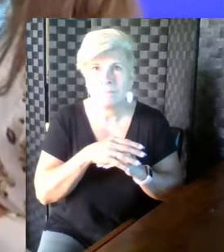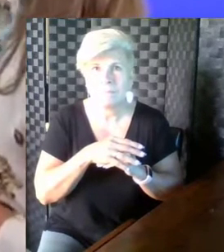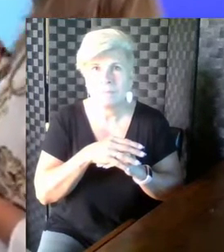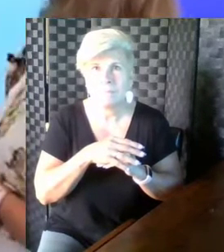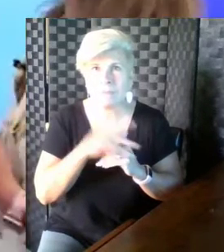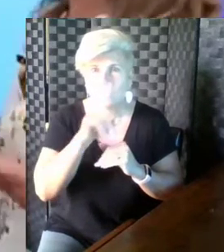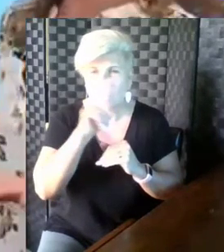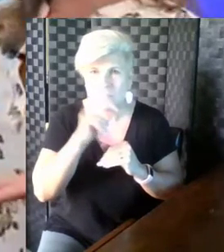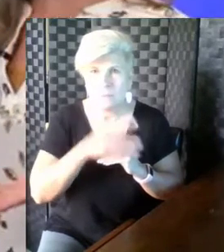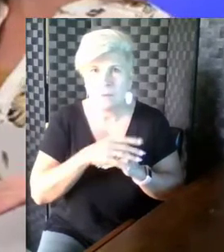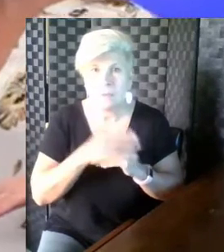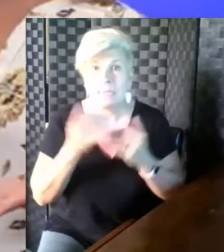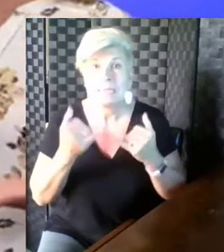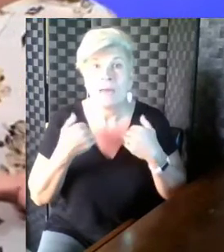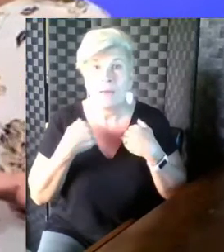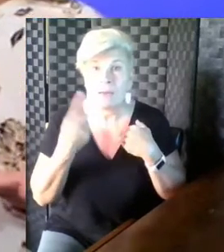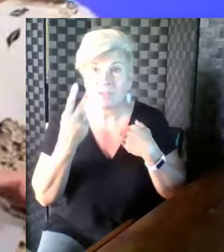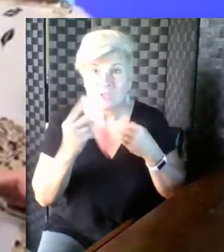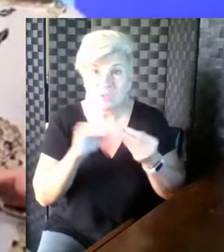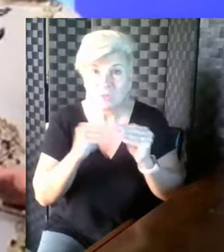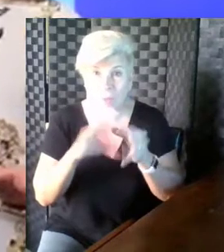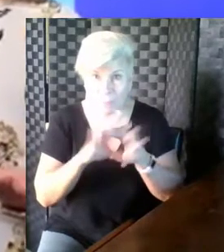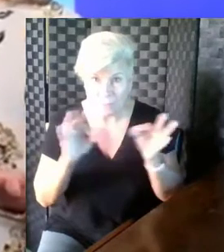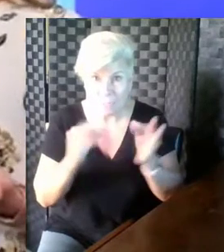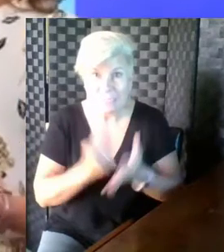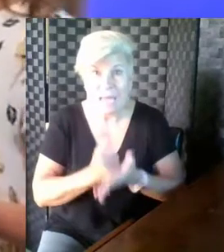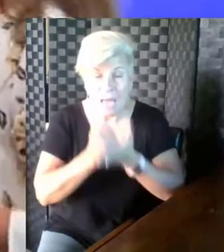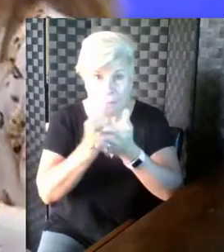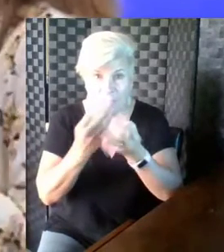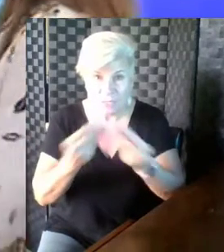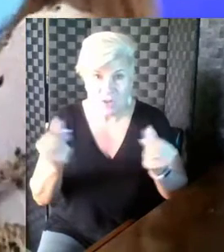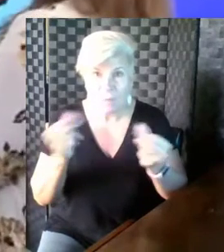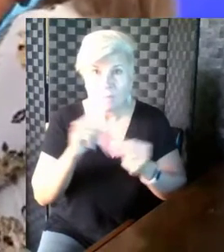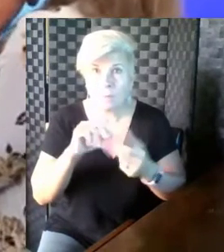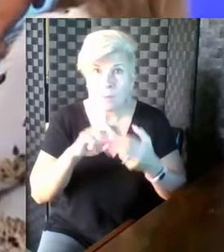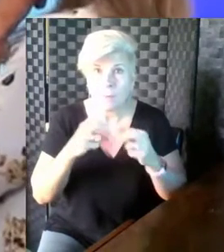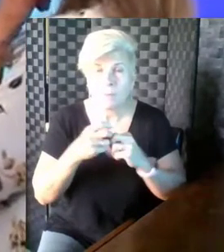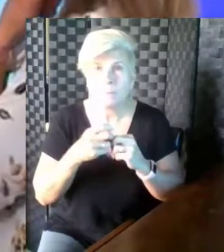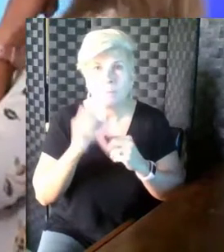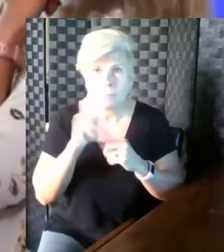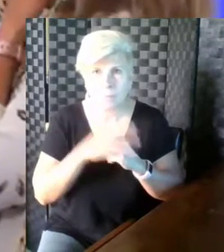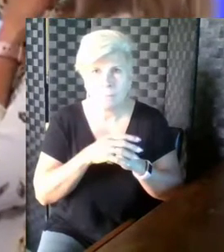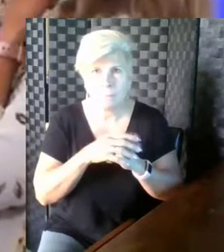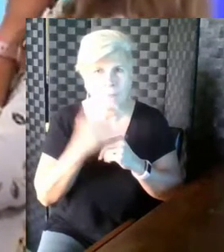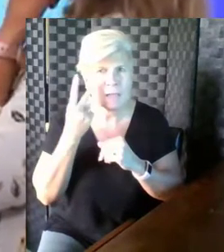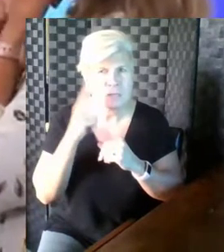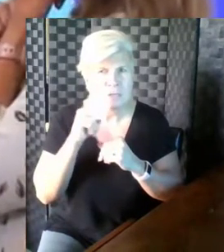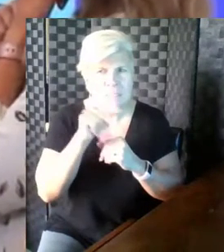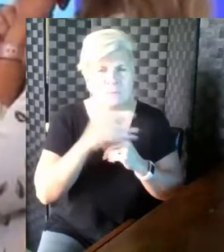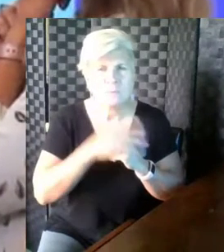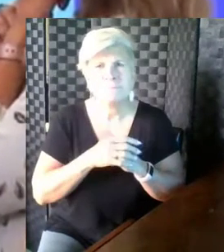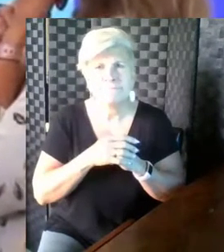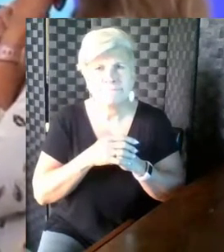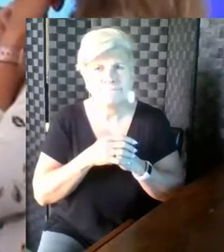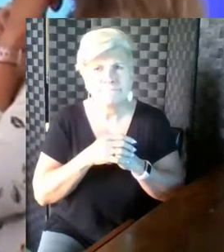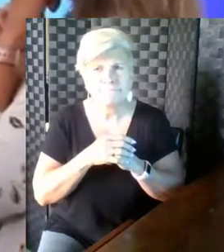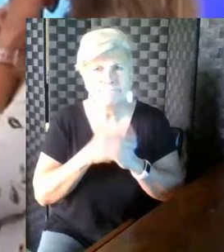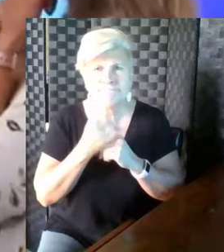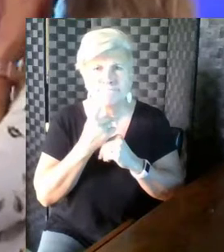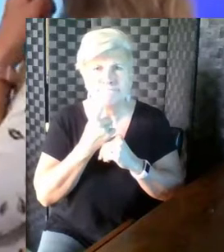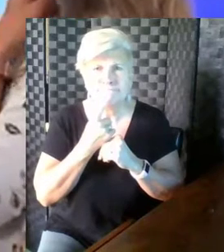Equals my question mark. Now I have two number sentences that can help me solve that problem. All right, well, let's look at this one.